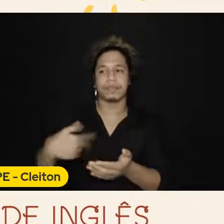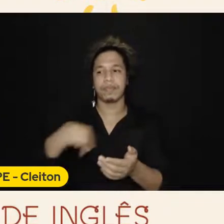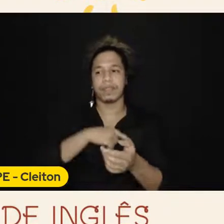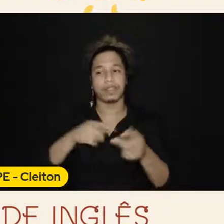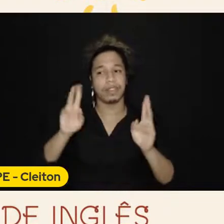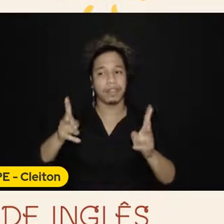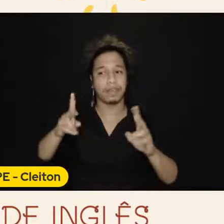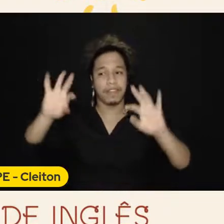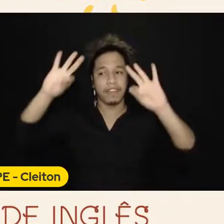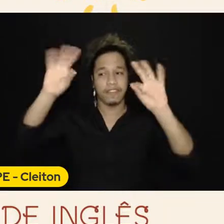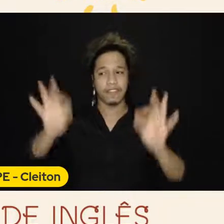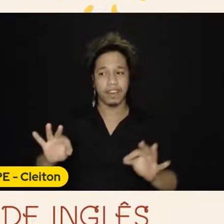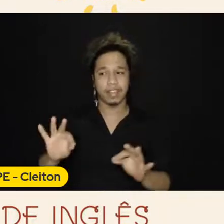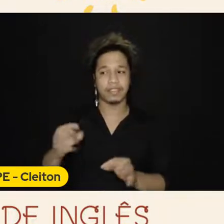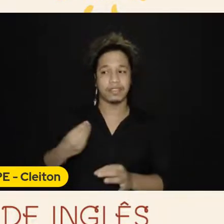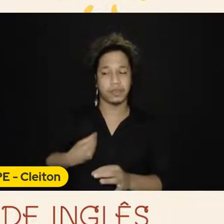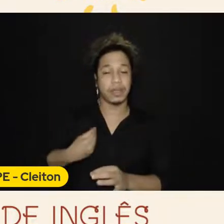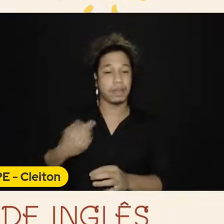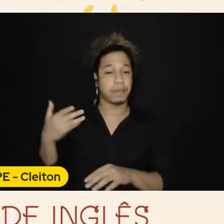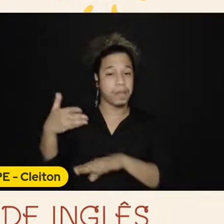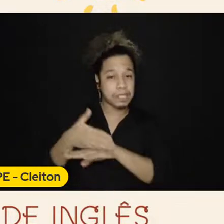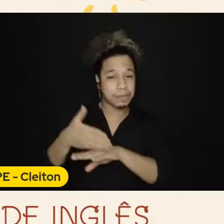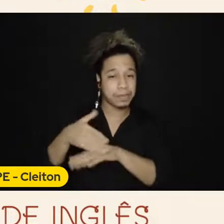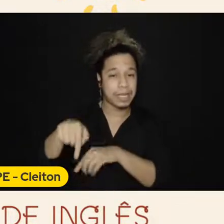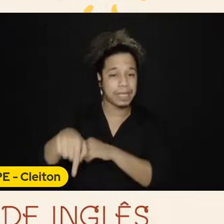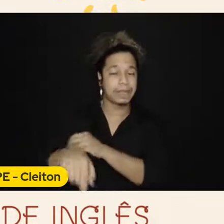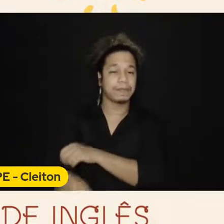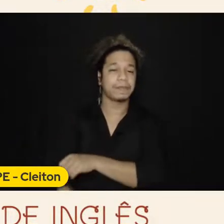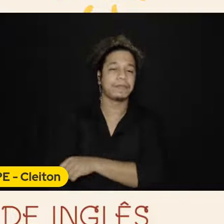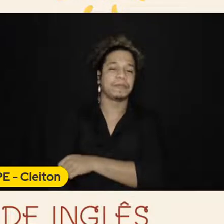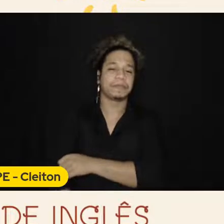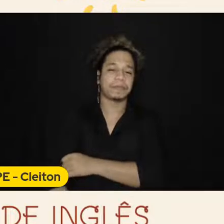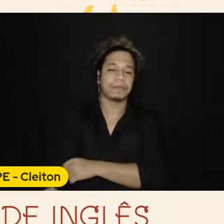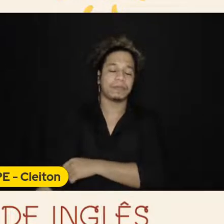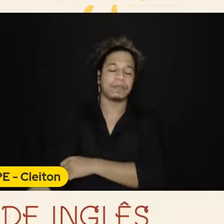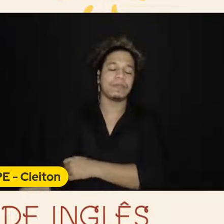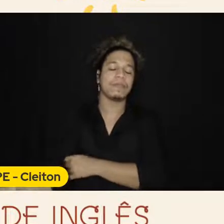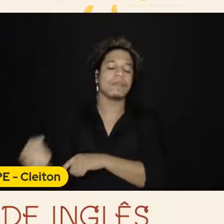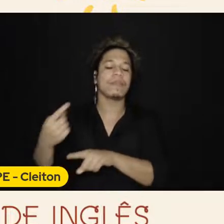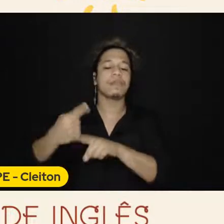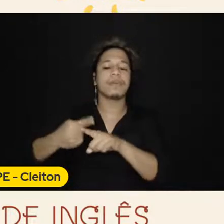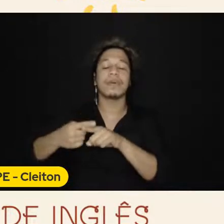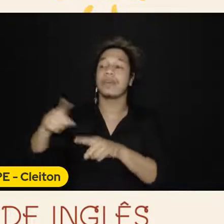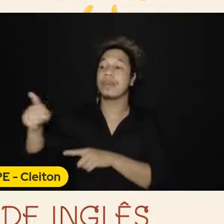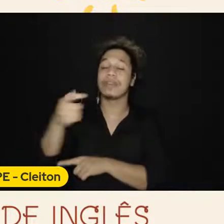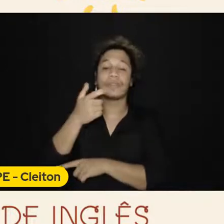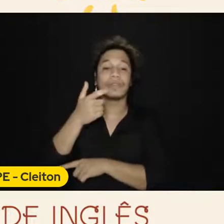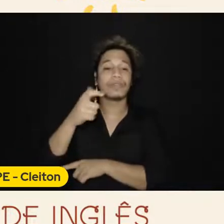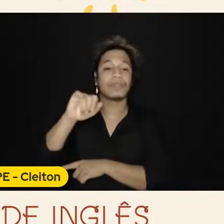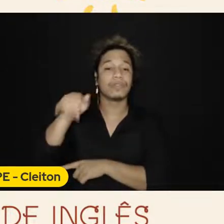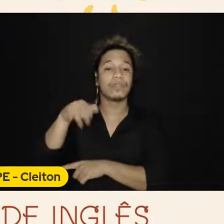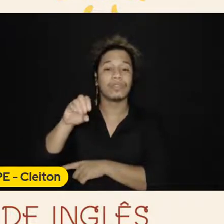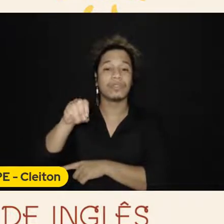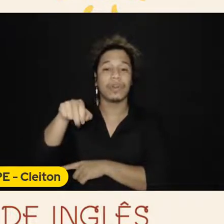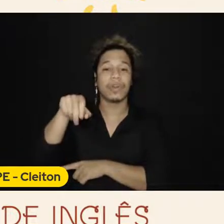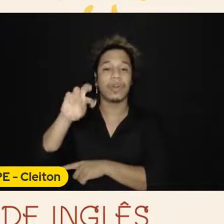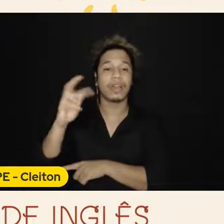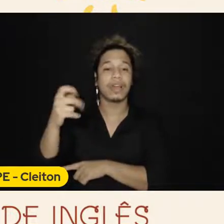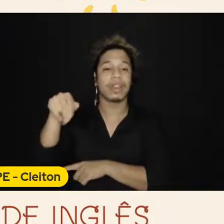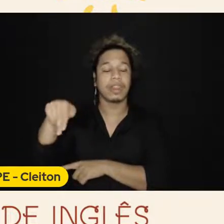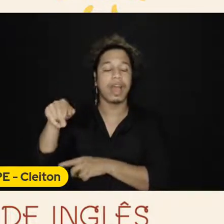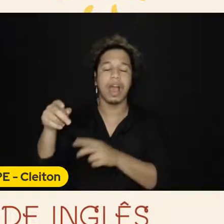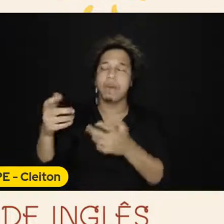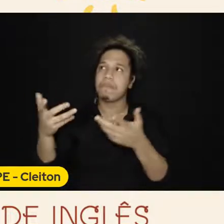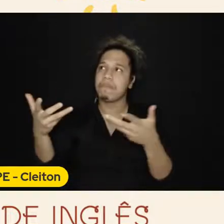him here, because all the contributions that Jonathan brings, it's also they are always